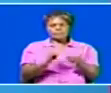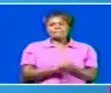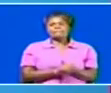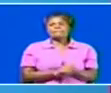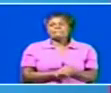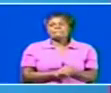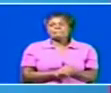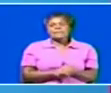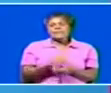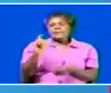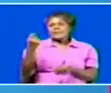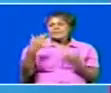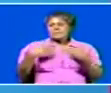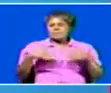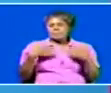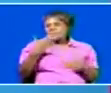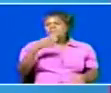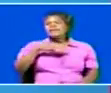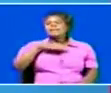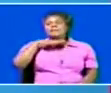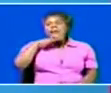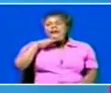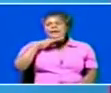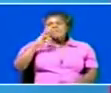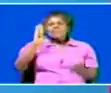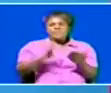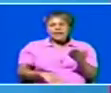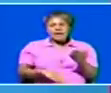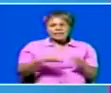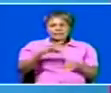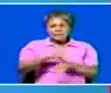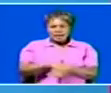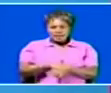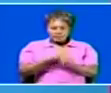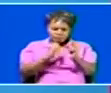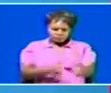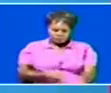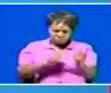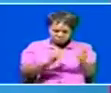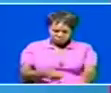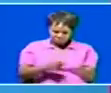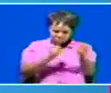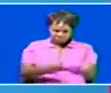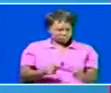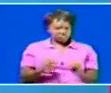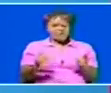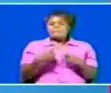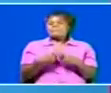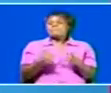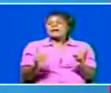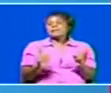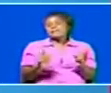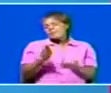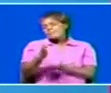All right, let's now move on. And some Kenyans would rather die than be caught anywhere near a farm getting their hands dirty or plowing or planting. But there